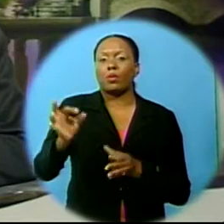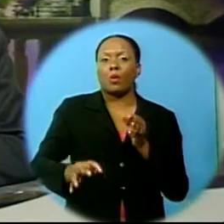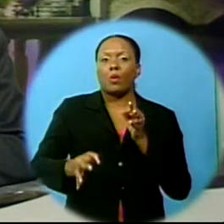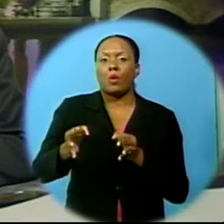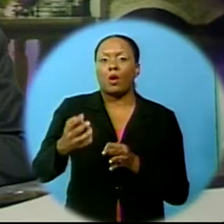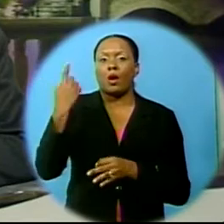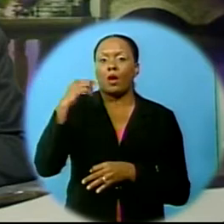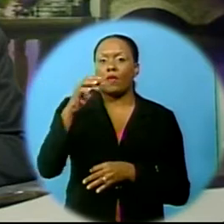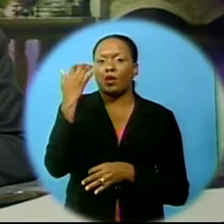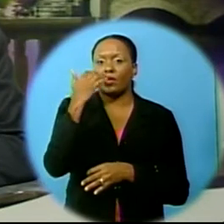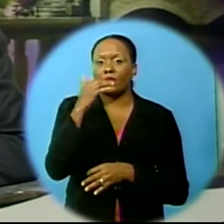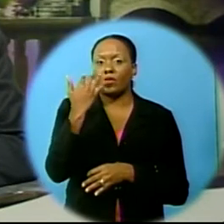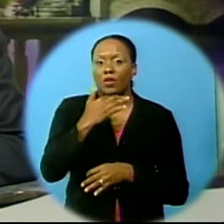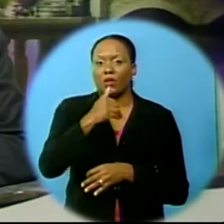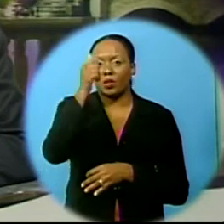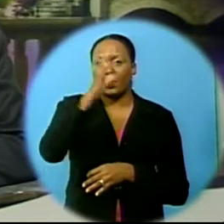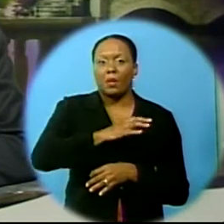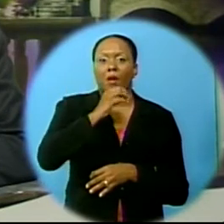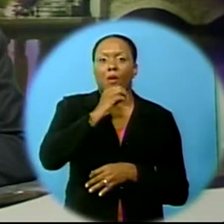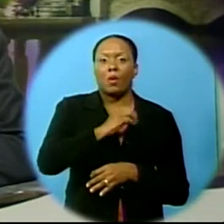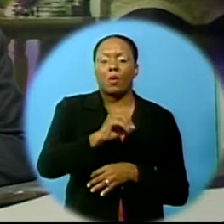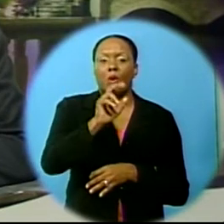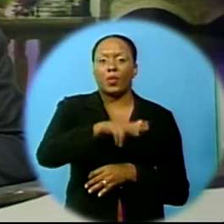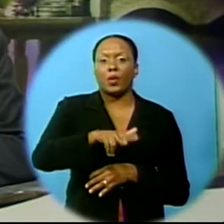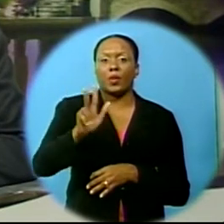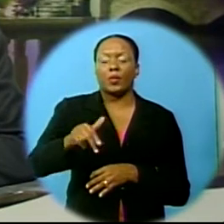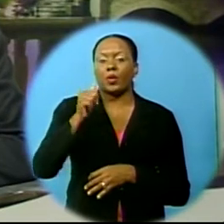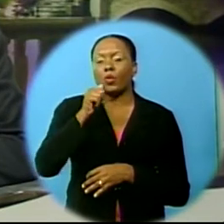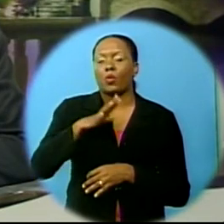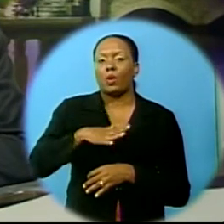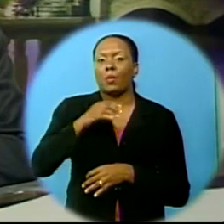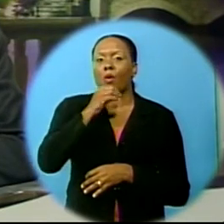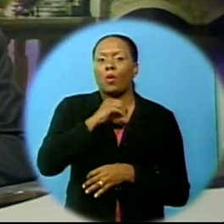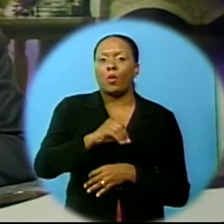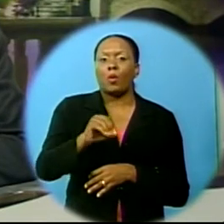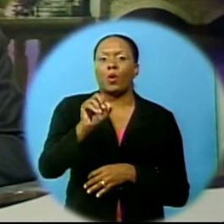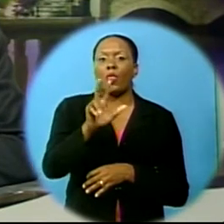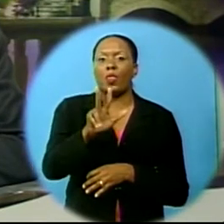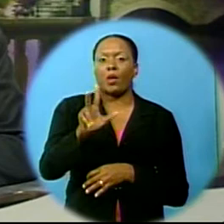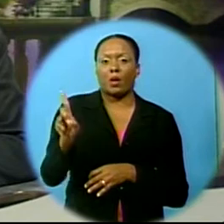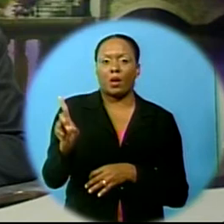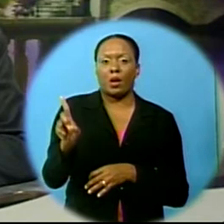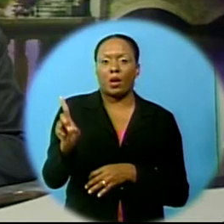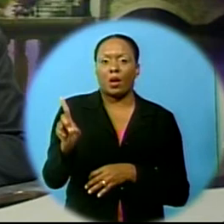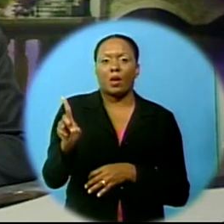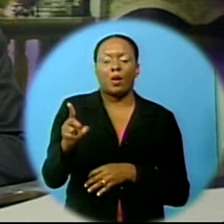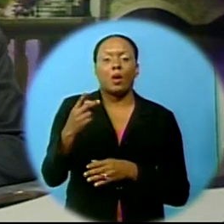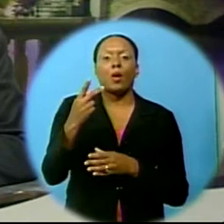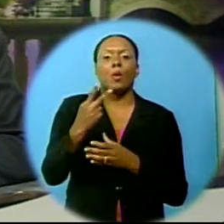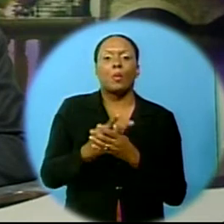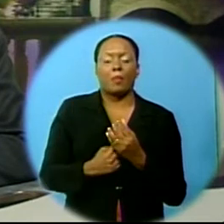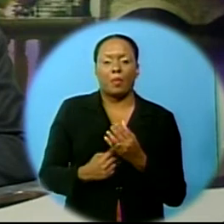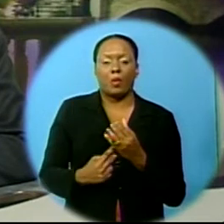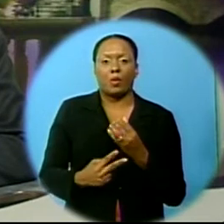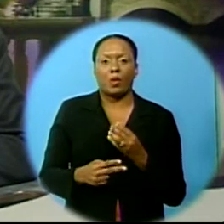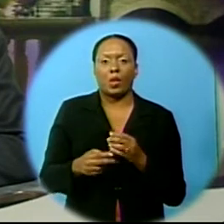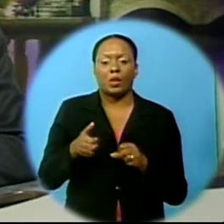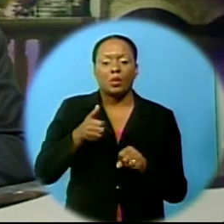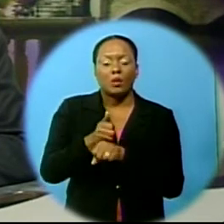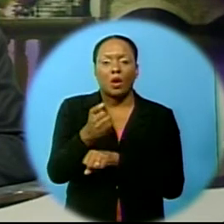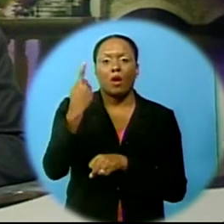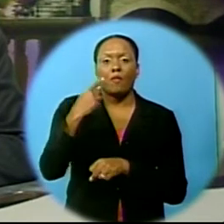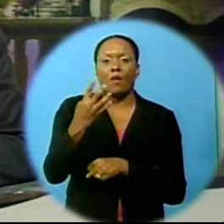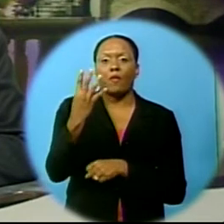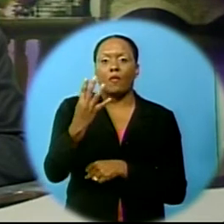Jackman of Pitchard Hill St. Patrick's Christchurch and 31-year-old Casita Claudia Williams of Greenfields Roebuck Street, the city, faced 4